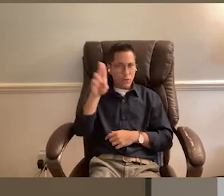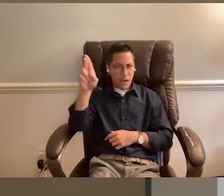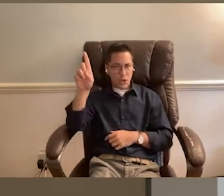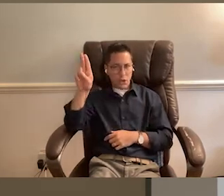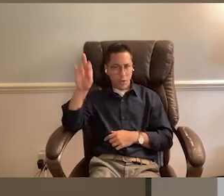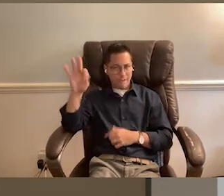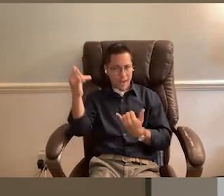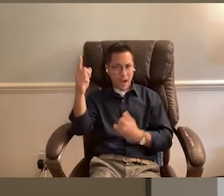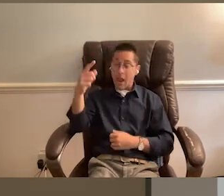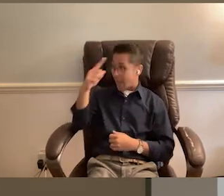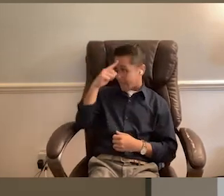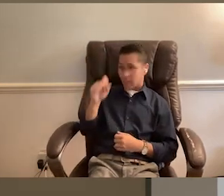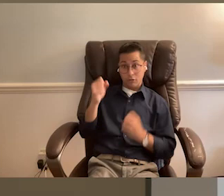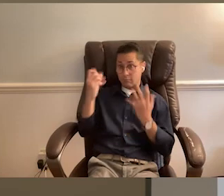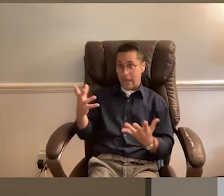can.